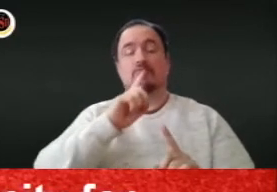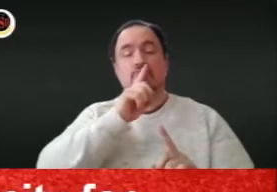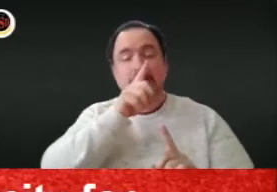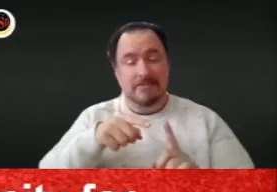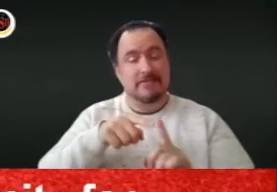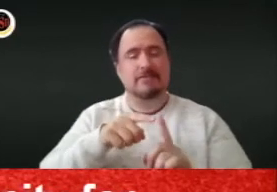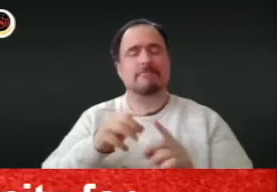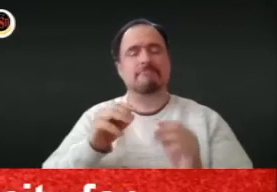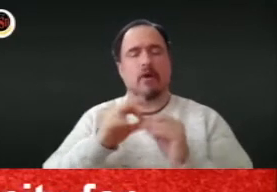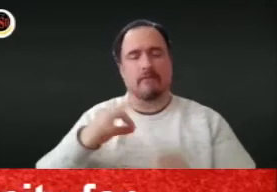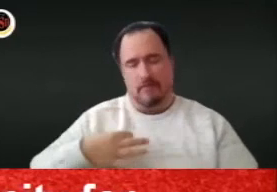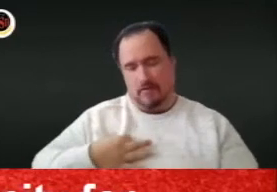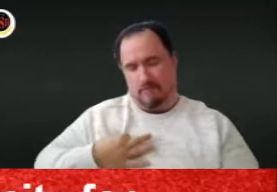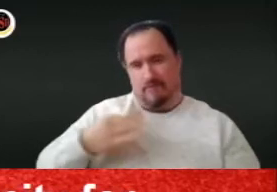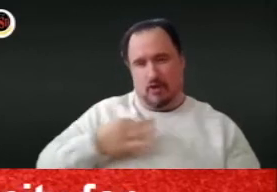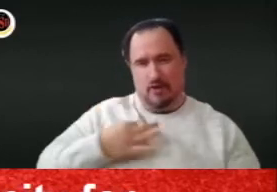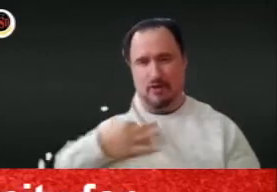Community service really